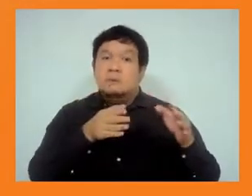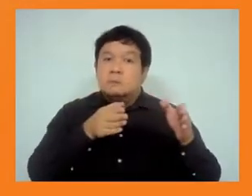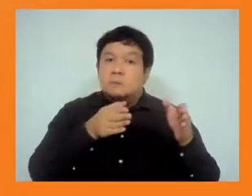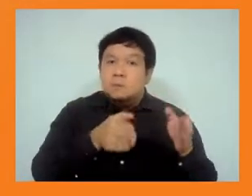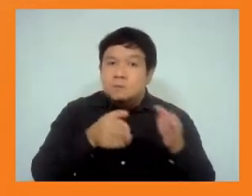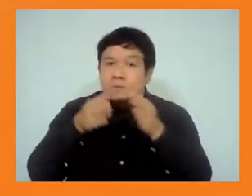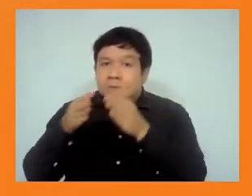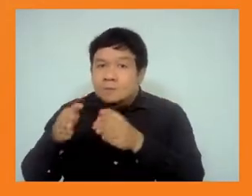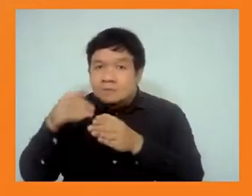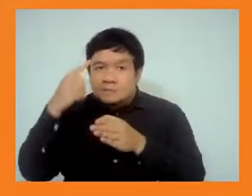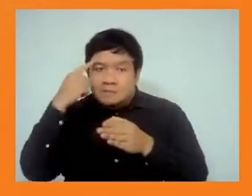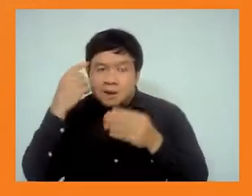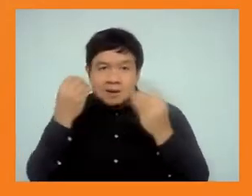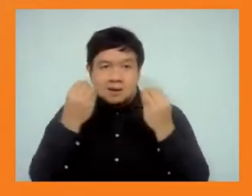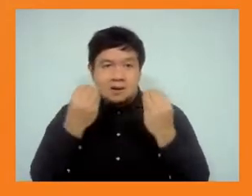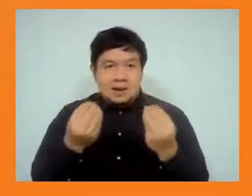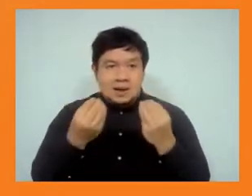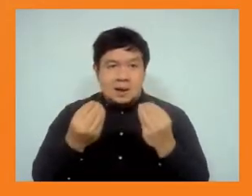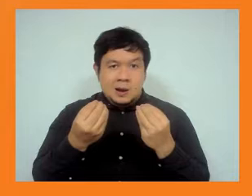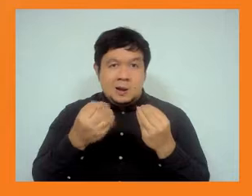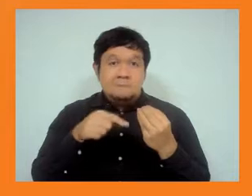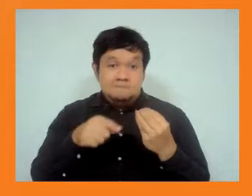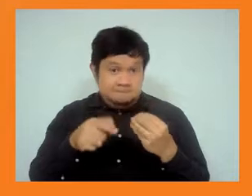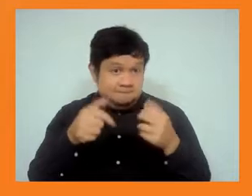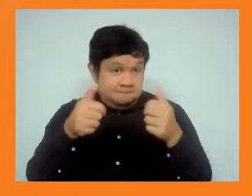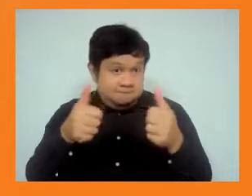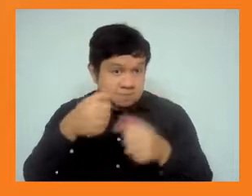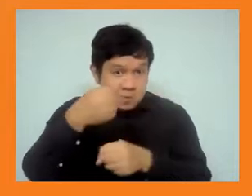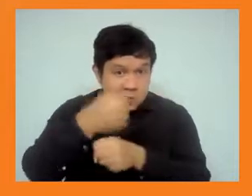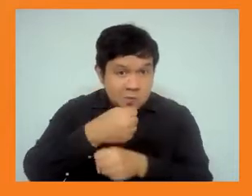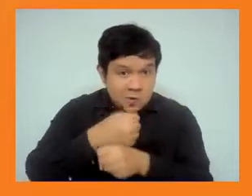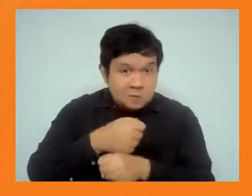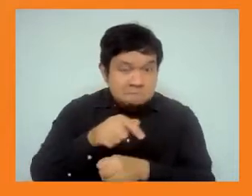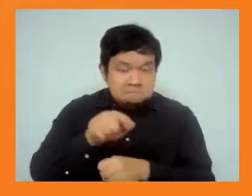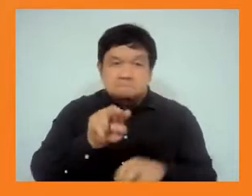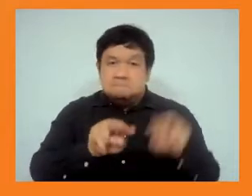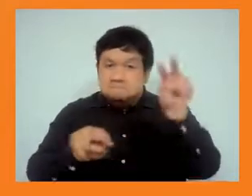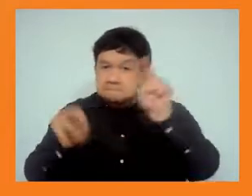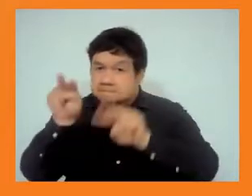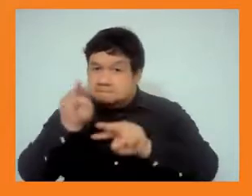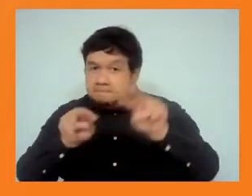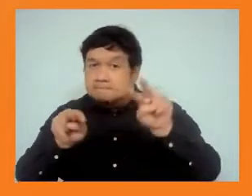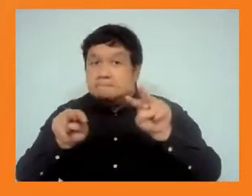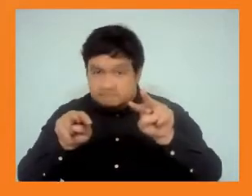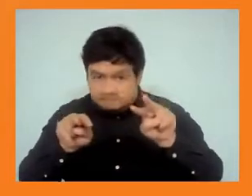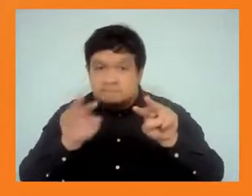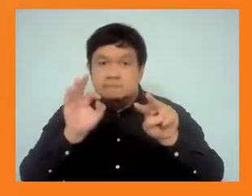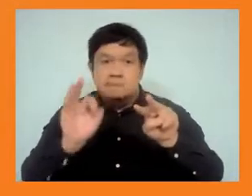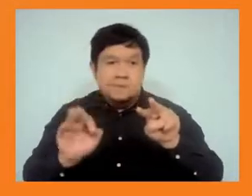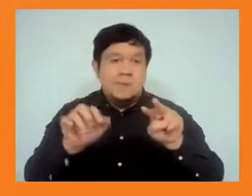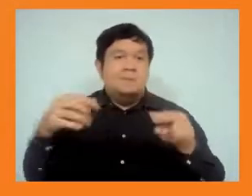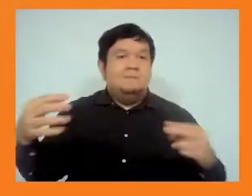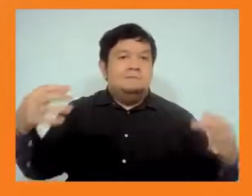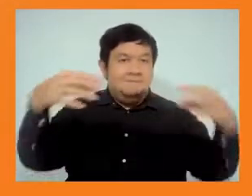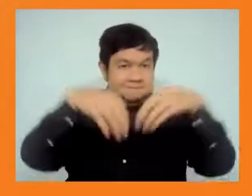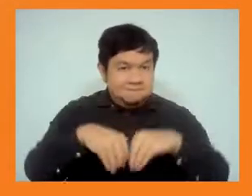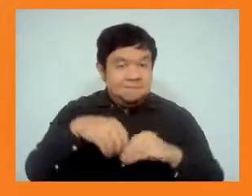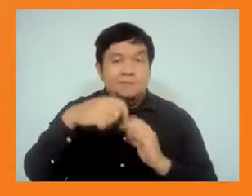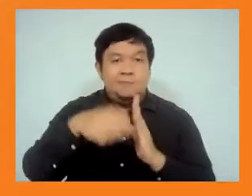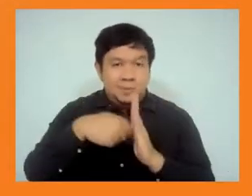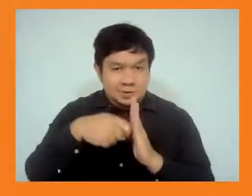the social and socio-environmental costs are severe. And after the project work began, waterlogging after a even